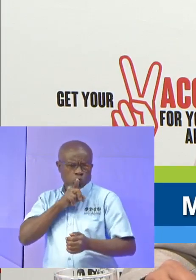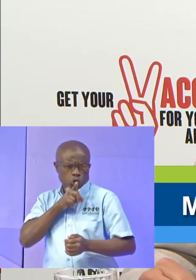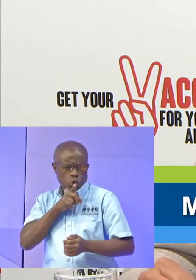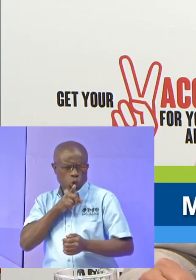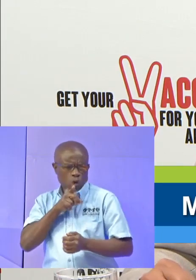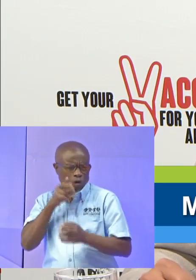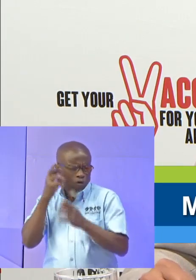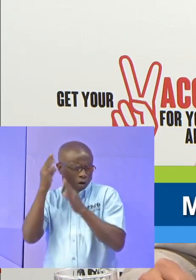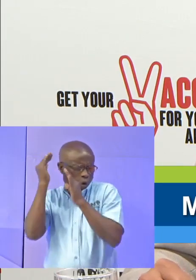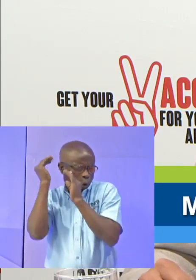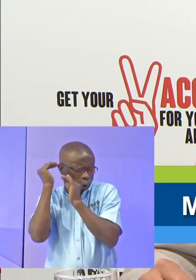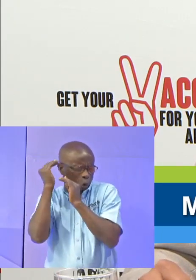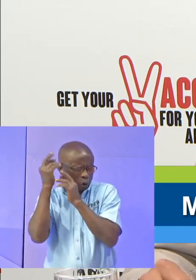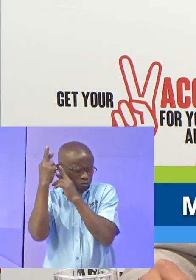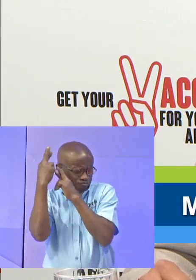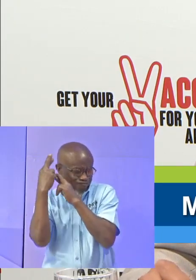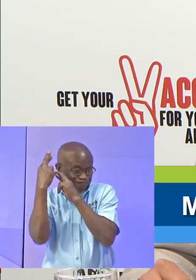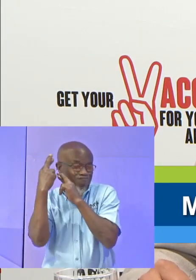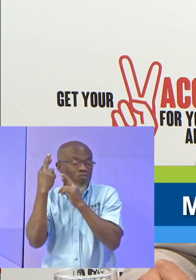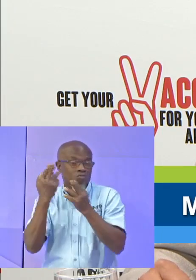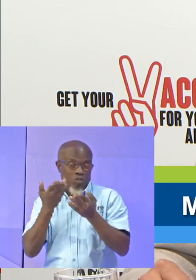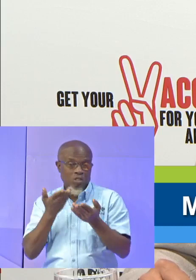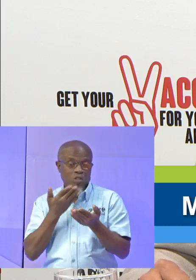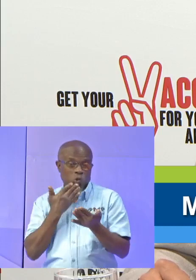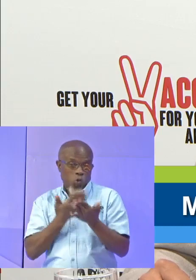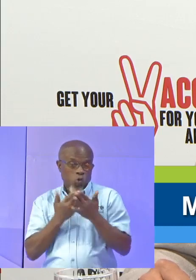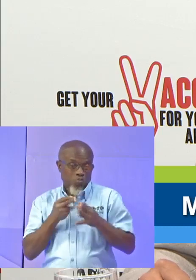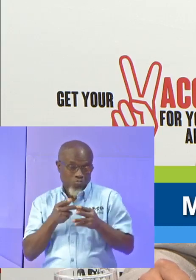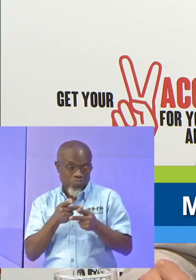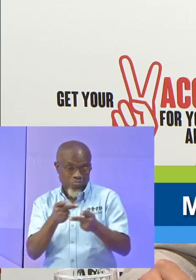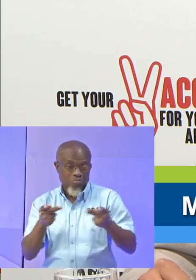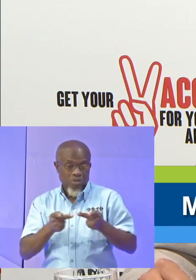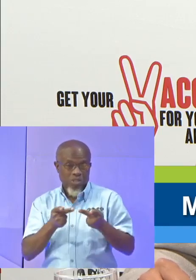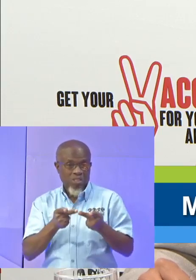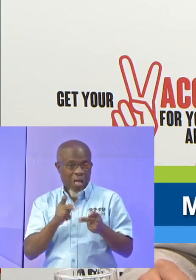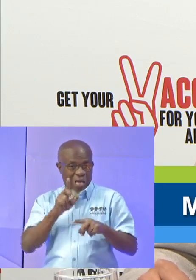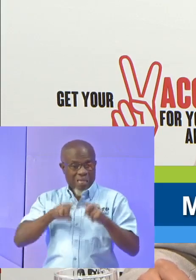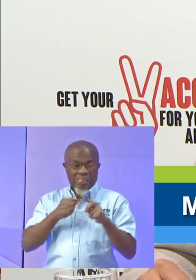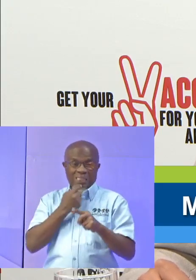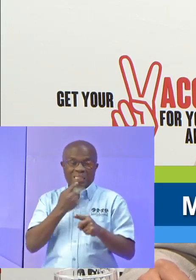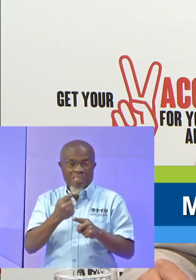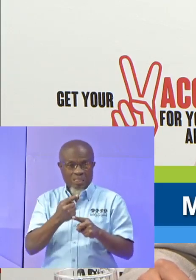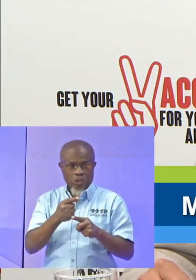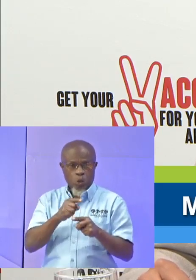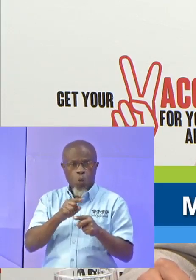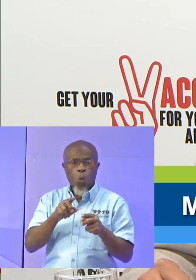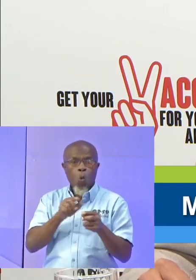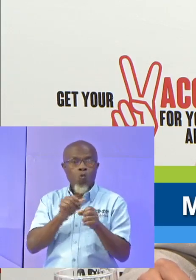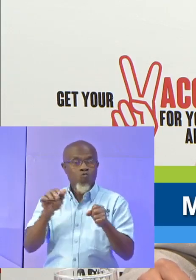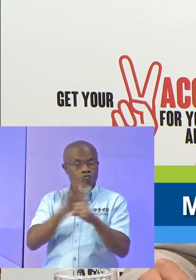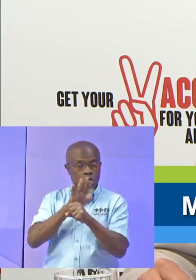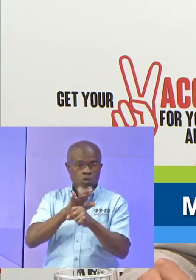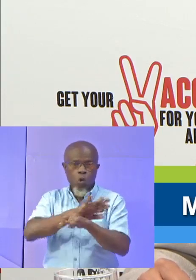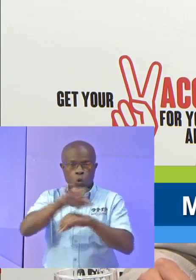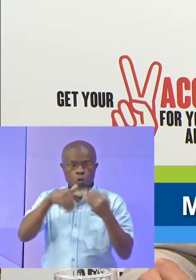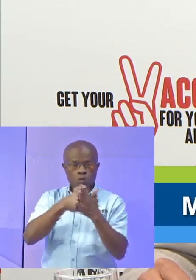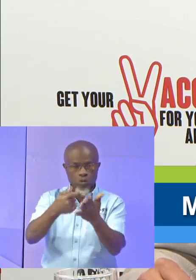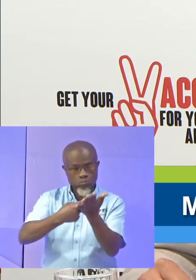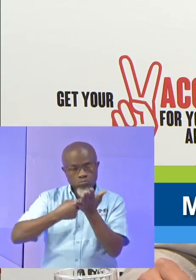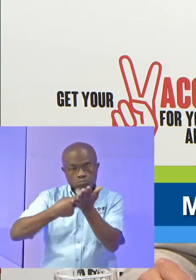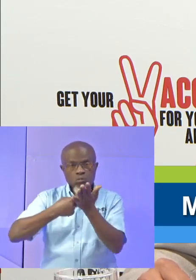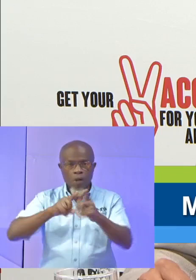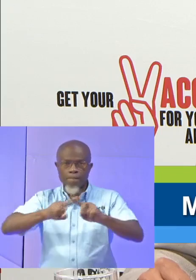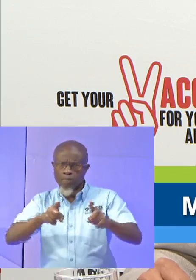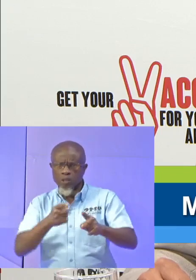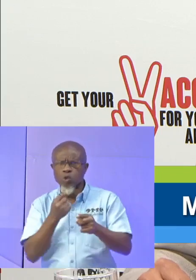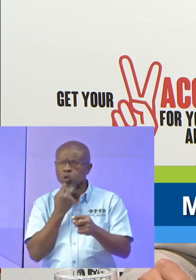I can't disclose the nature of the conversations, but just to assure you that we